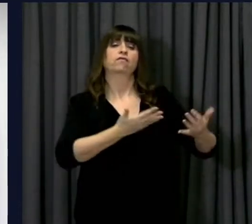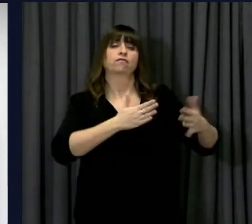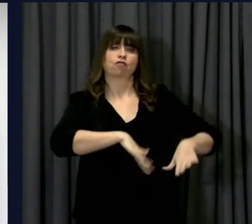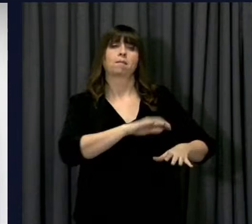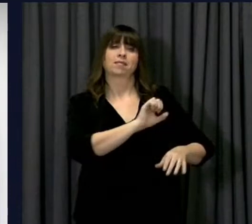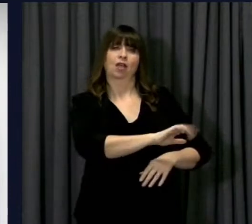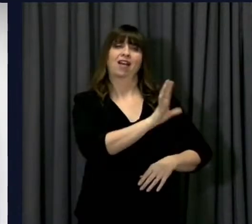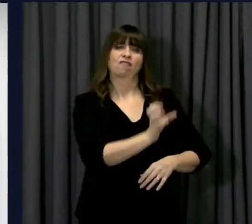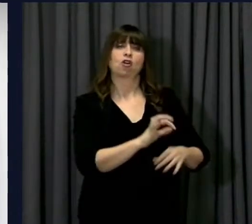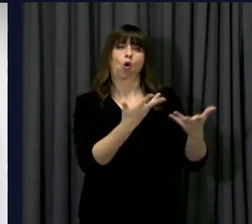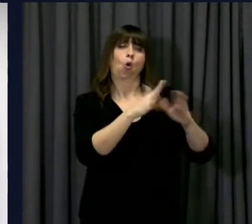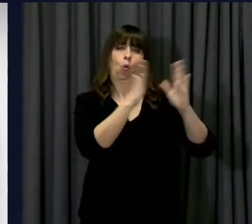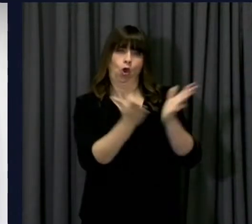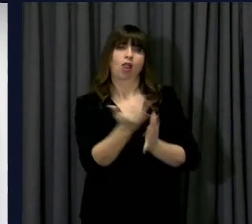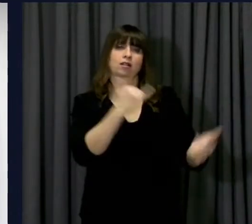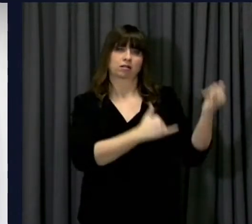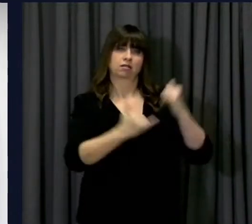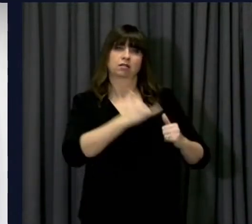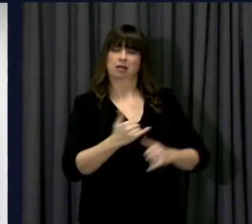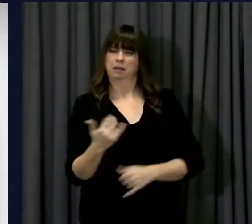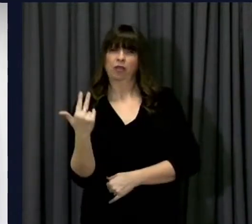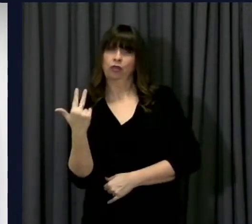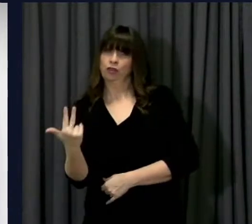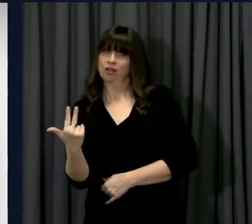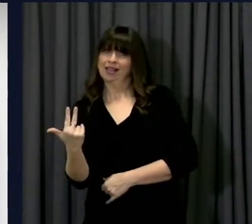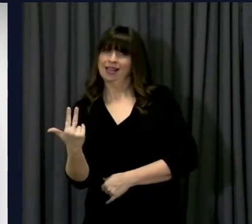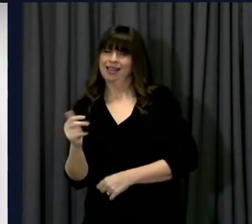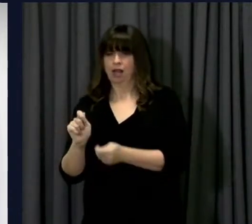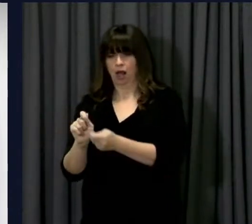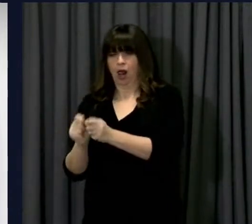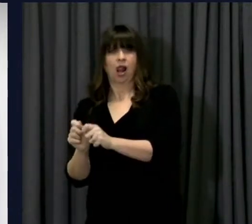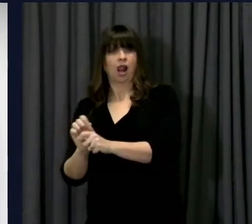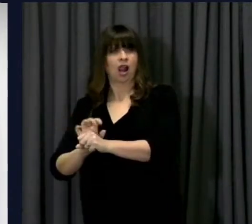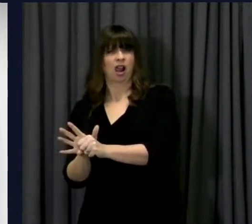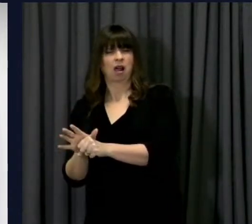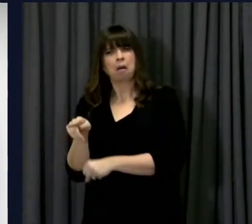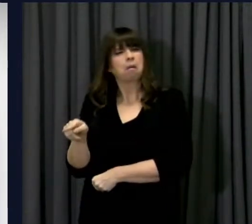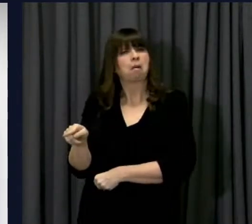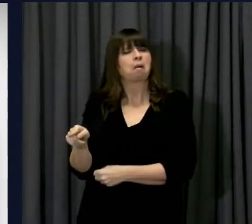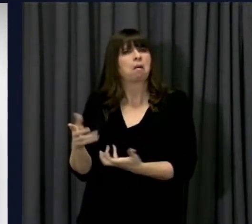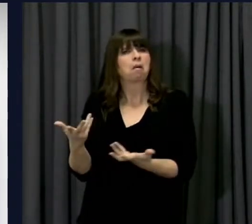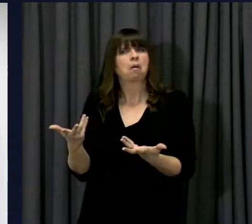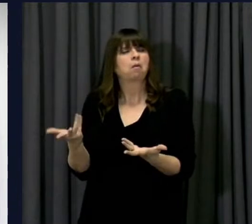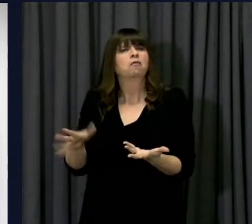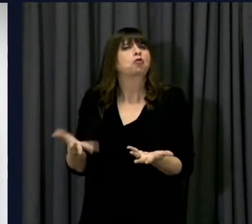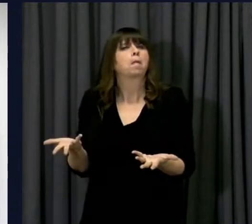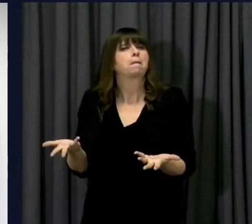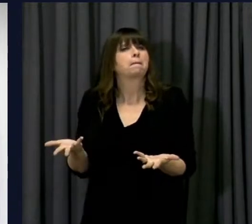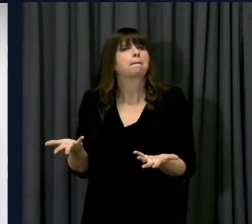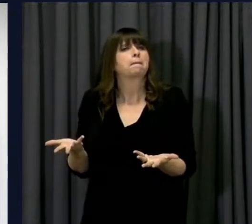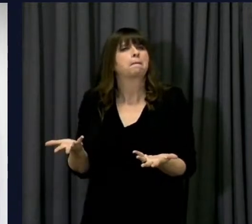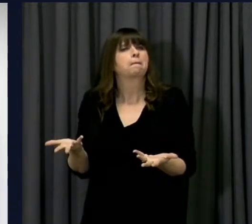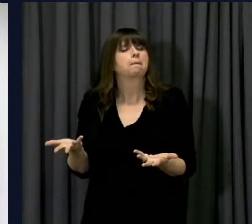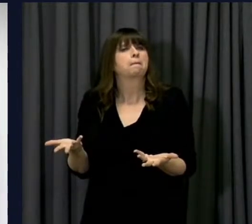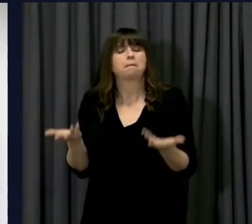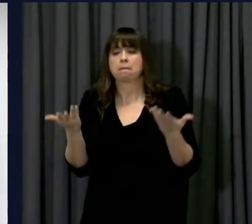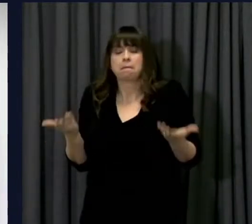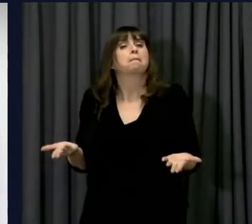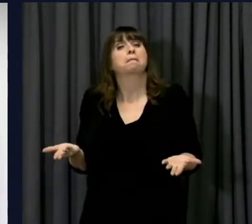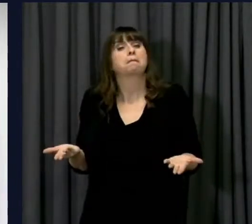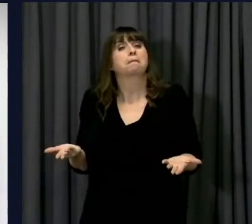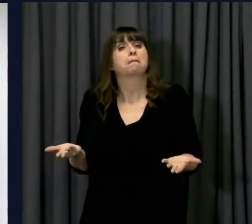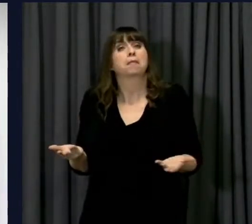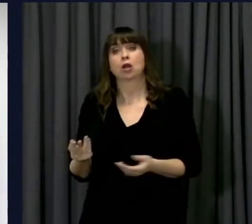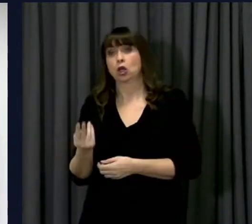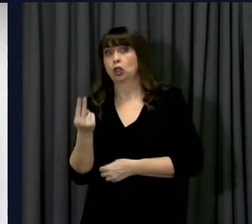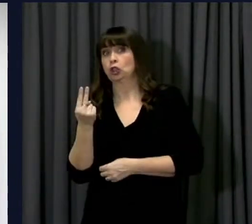travel. In the other 3 cases, there is currently no clear evidence of how they may have caught the virus. 2